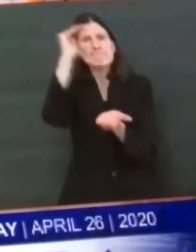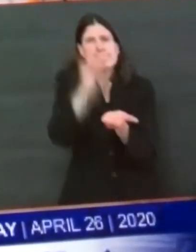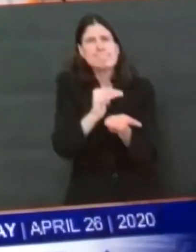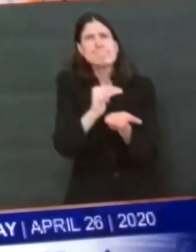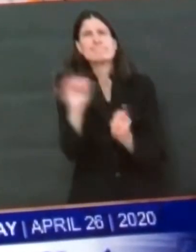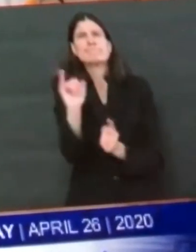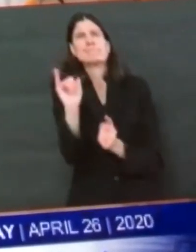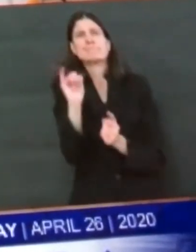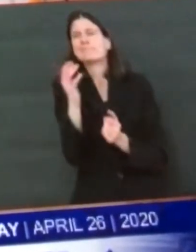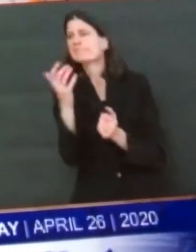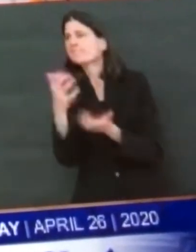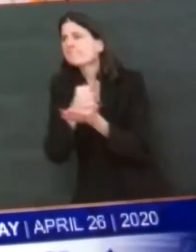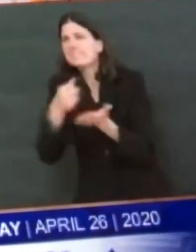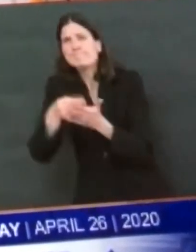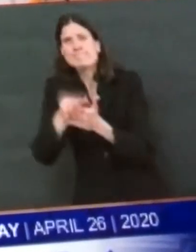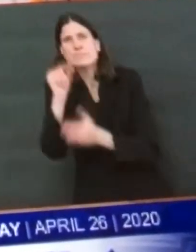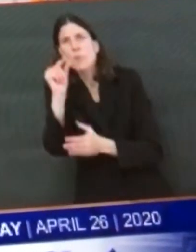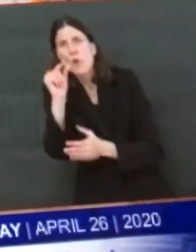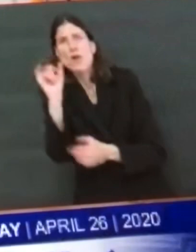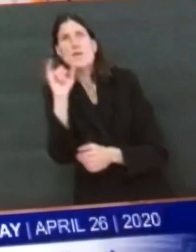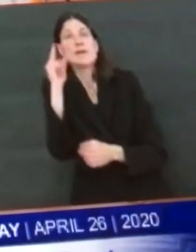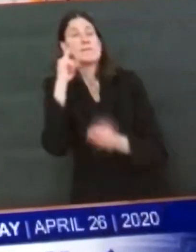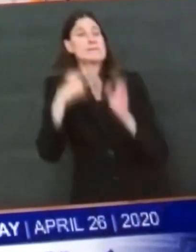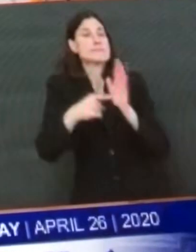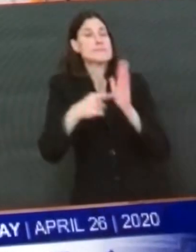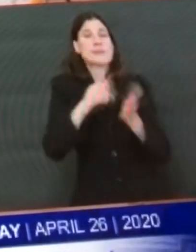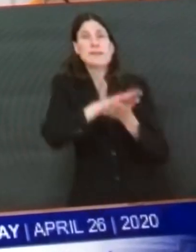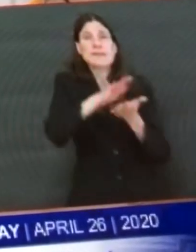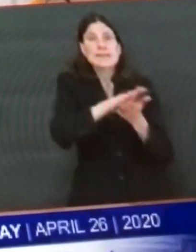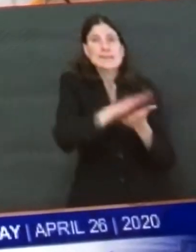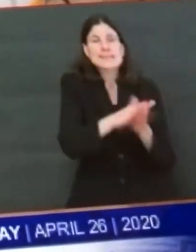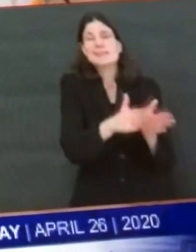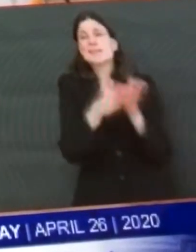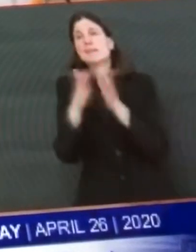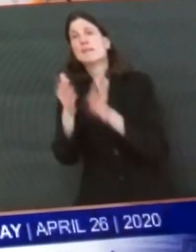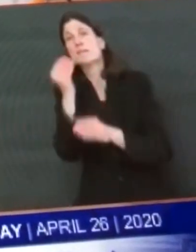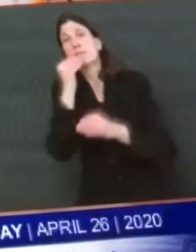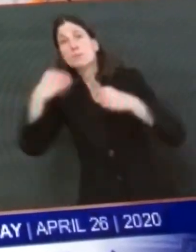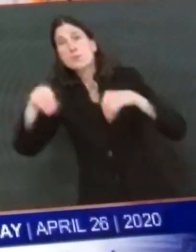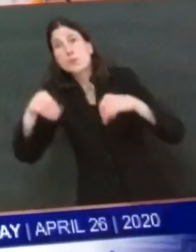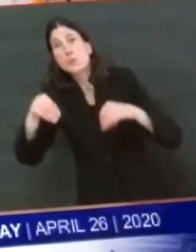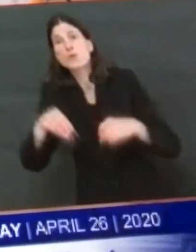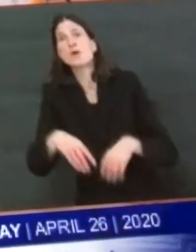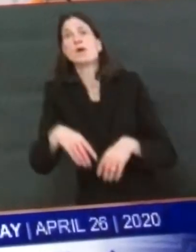nursing homes, hospitals, and the like. And many of them also live in